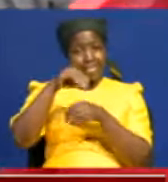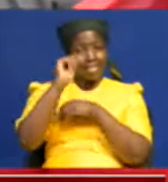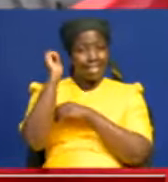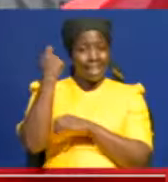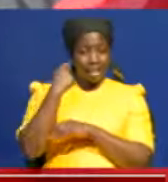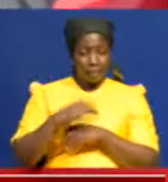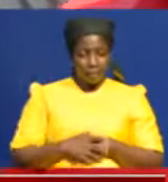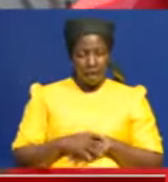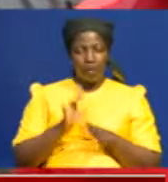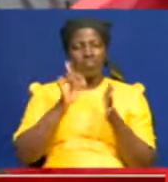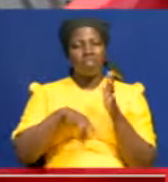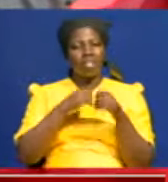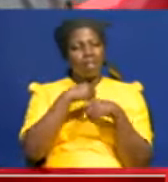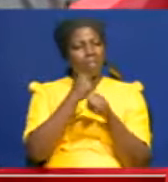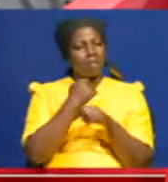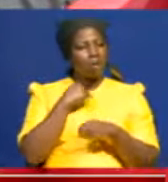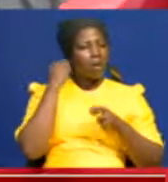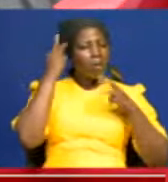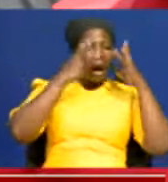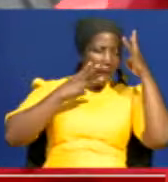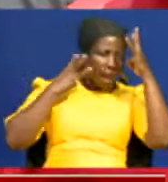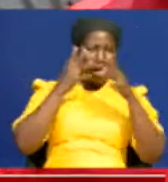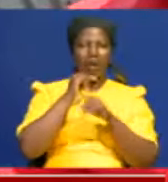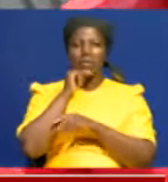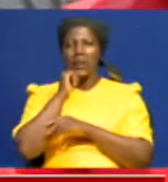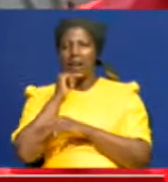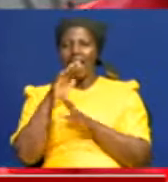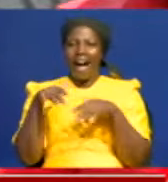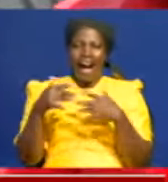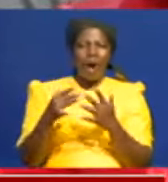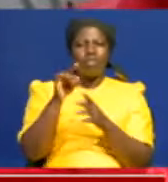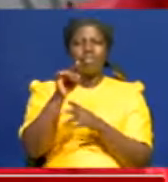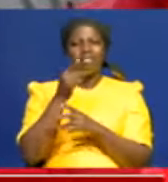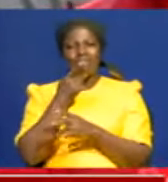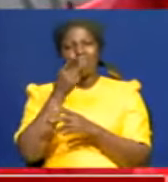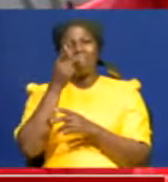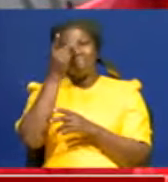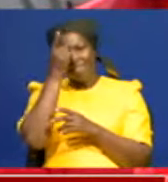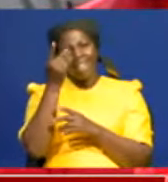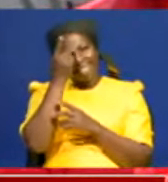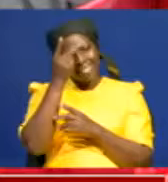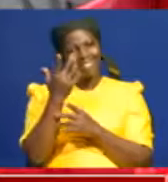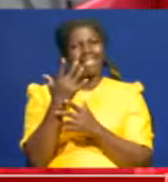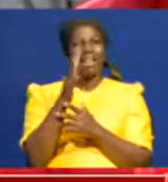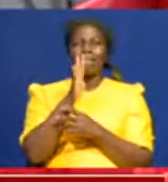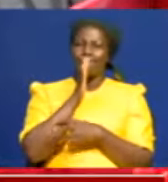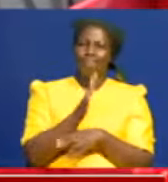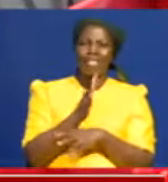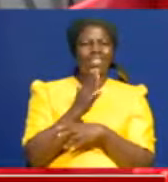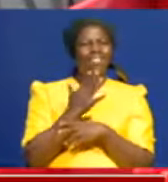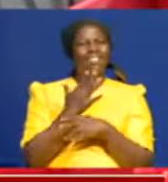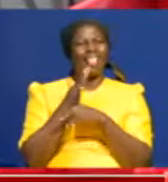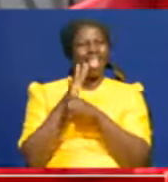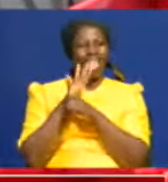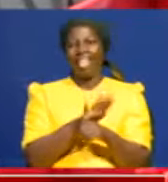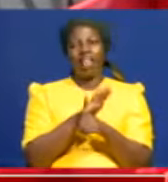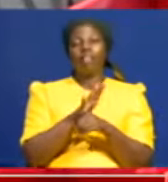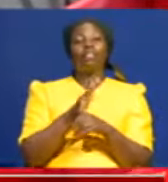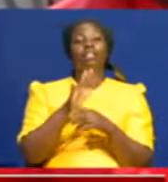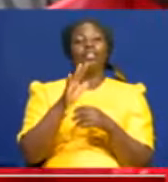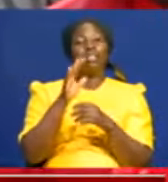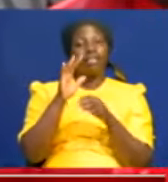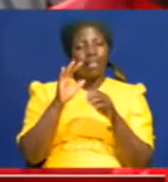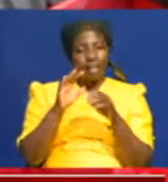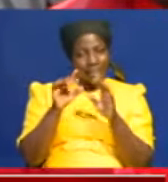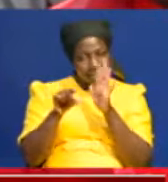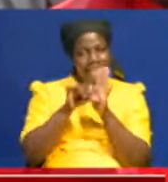about how these poor parents are being made by desk. In every grade one intake, a parent is told to come with a